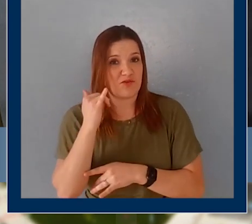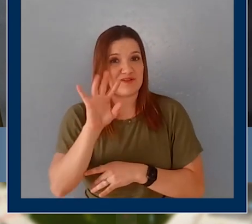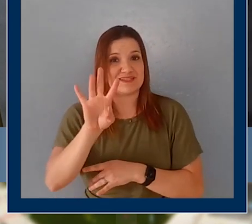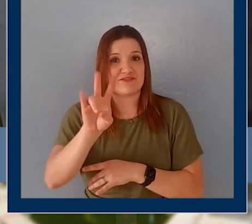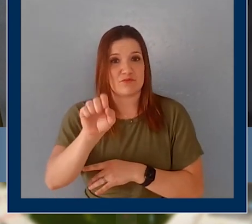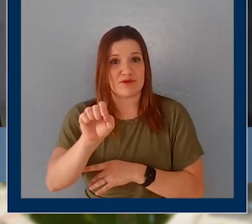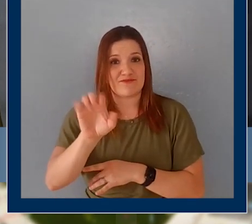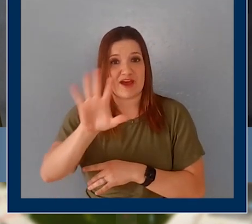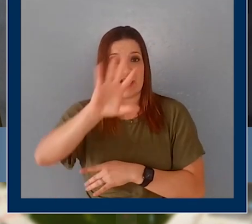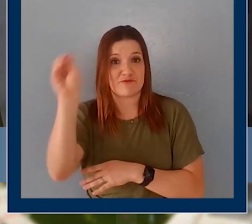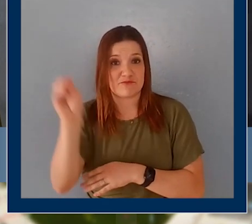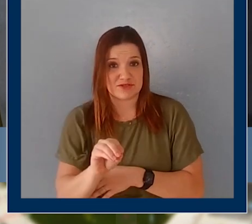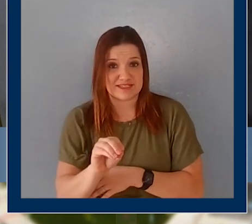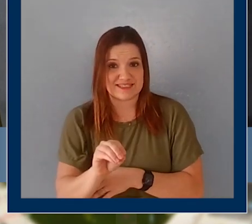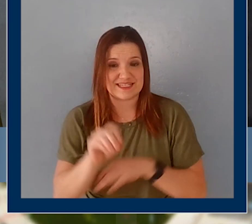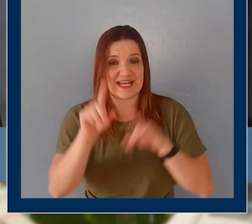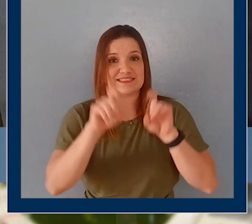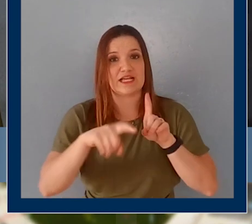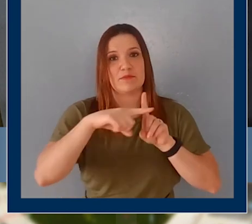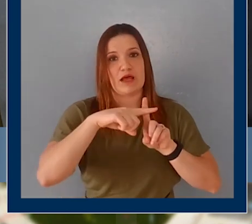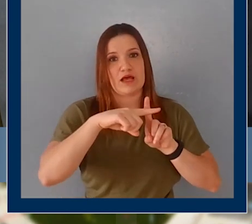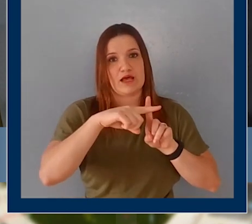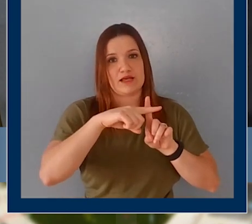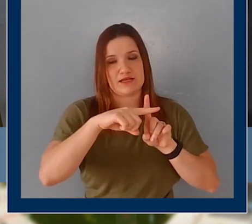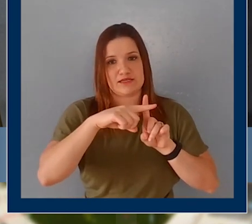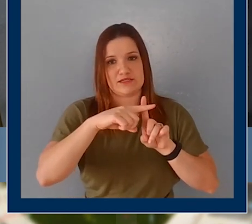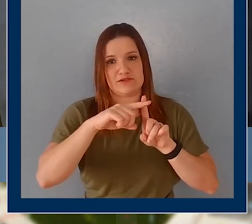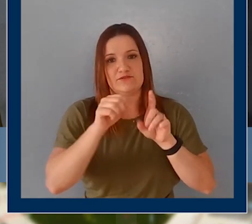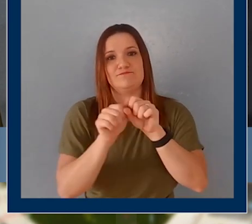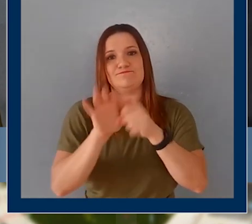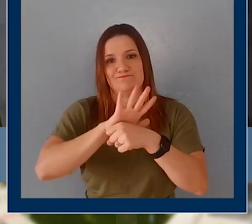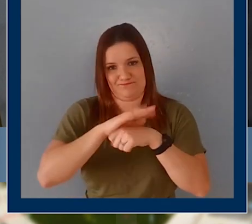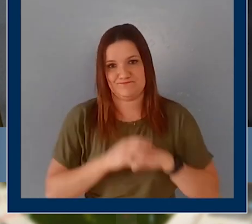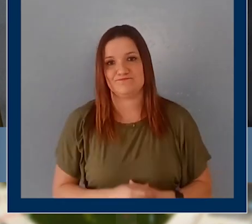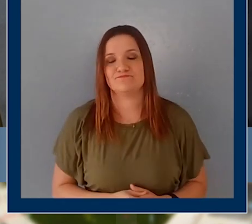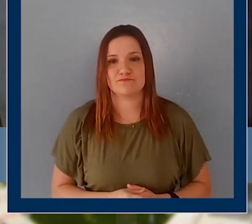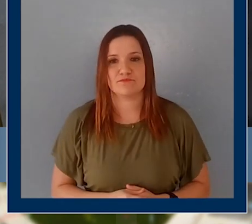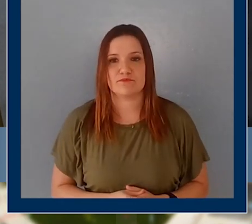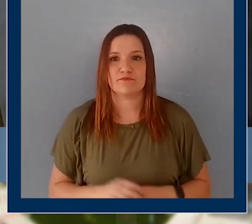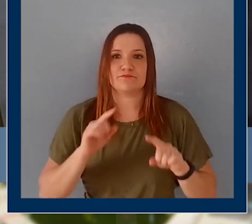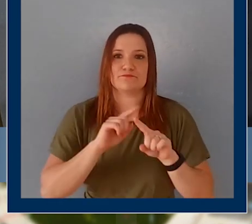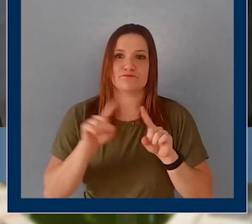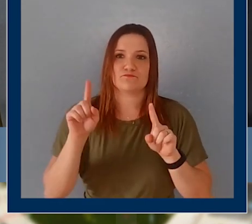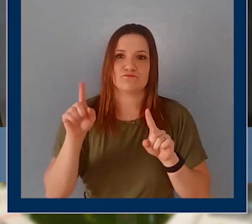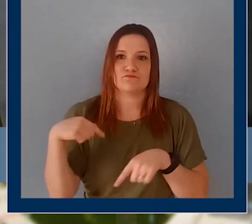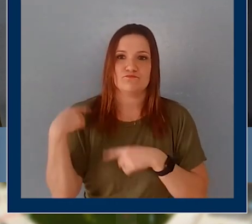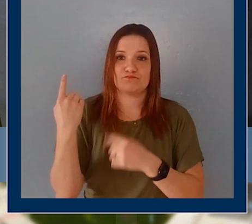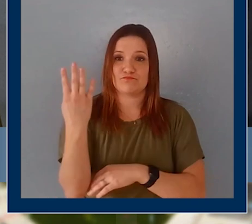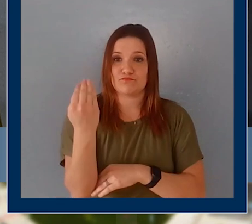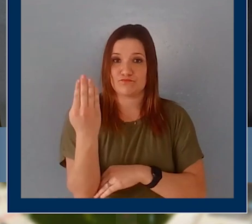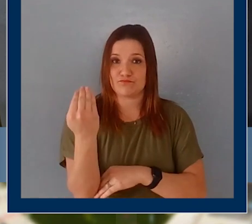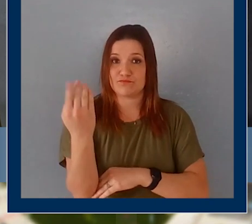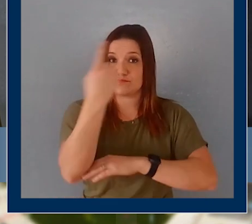that it was occurring right over the holidays, which are supposed to, again, be a time of celebration and joy. And it was really hard to do that,